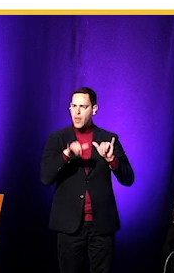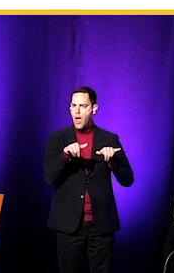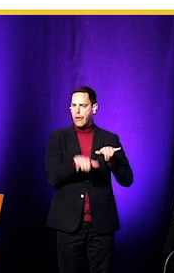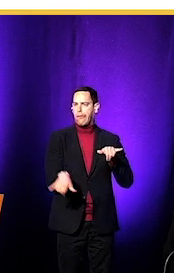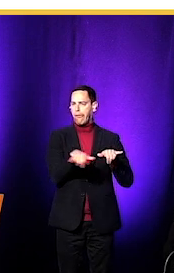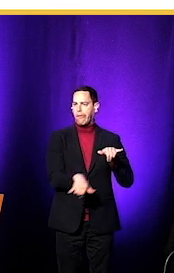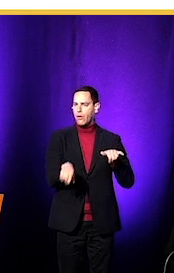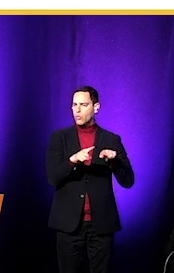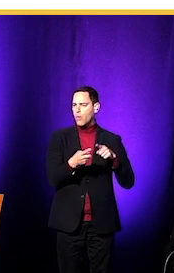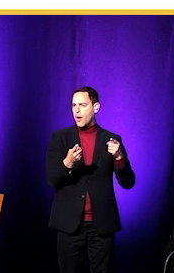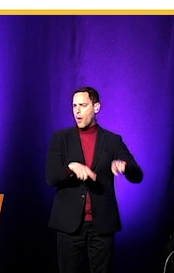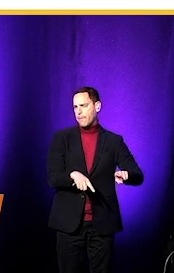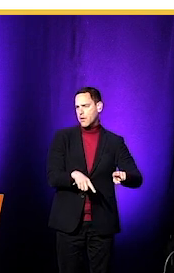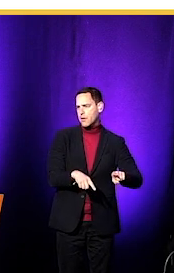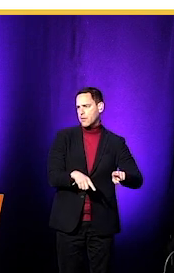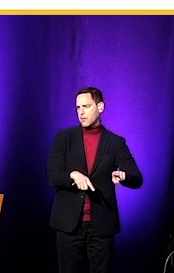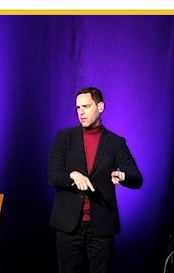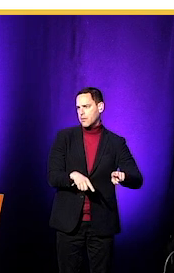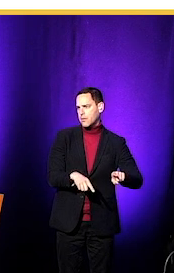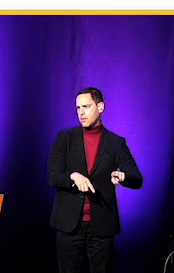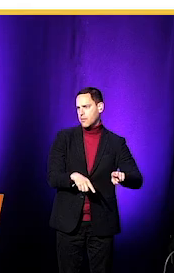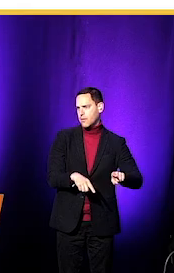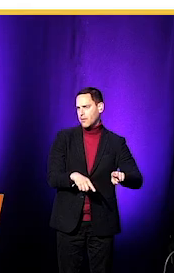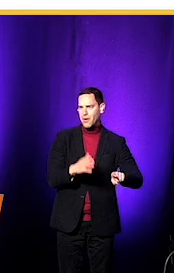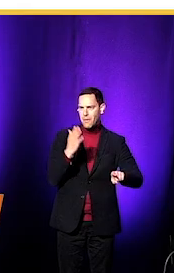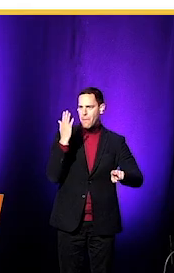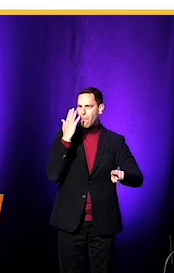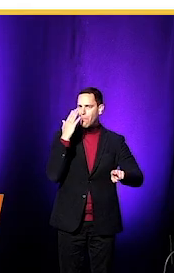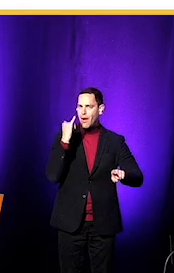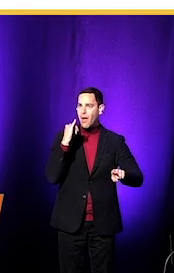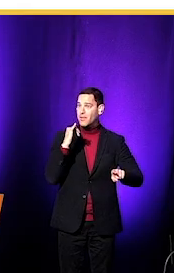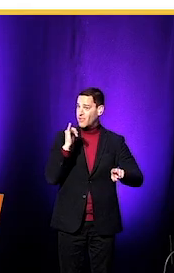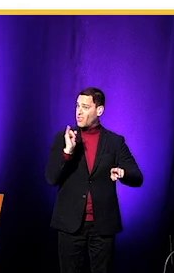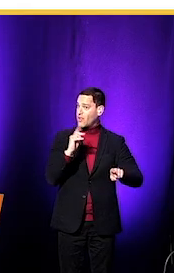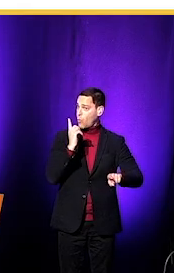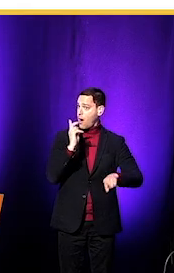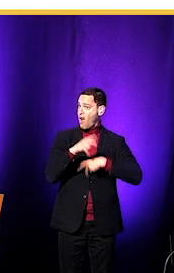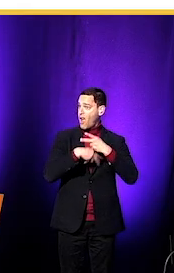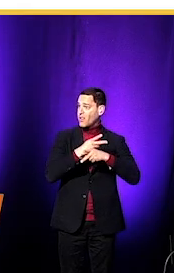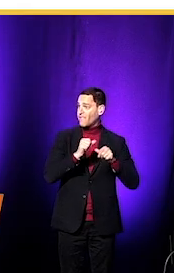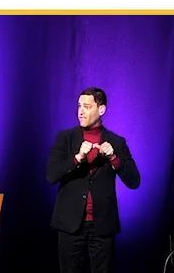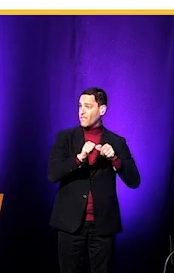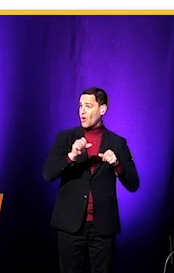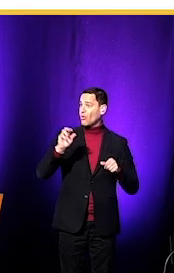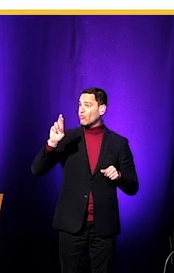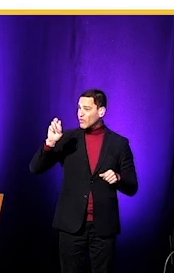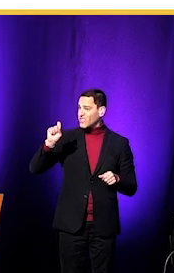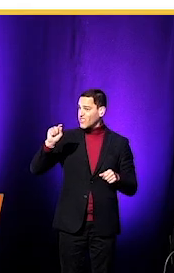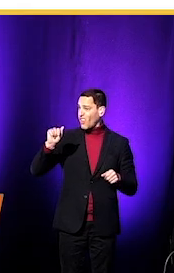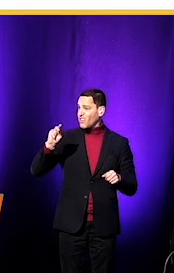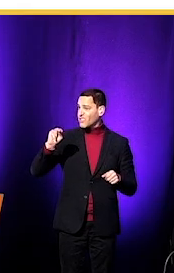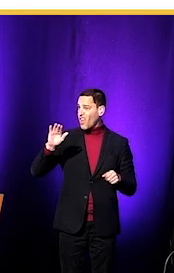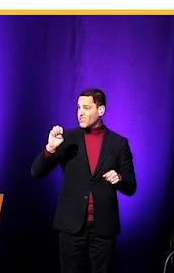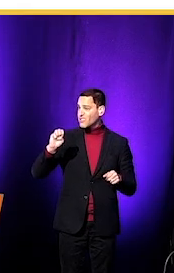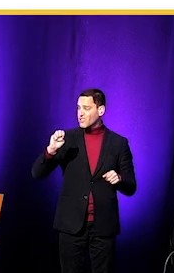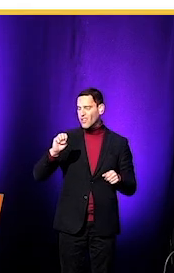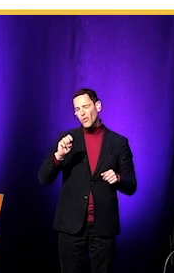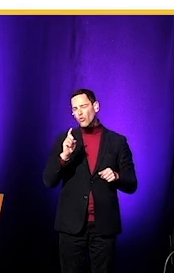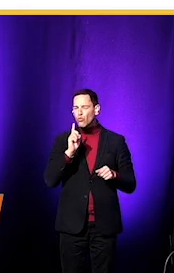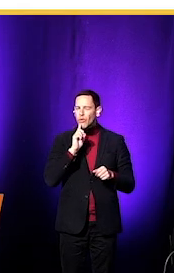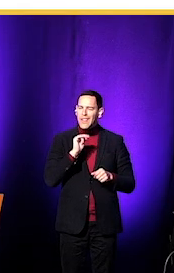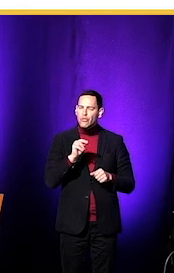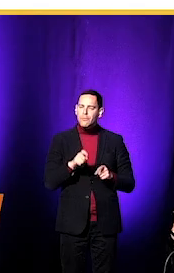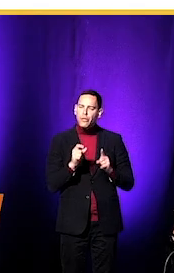kind of resilience we're talking about. We're not talking about durability, right? We're talking about a different kind